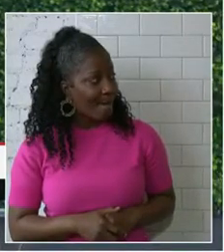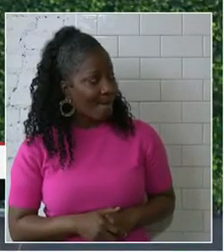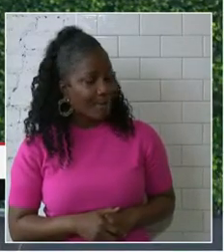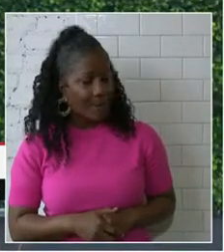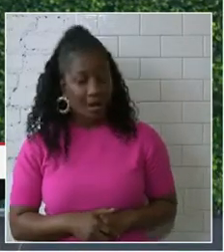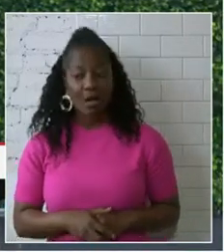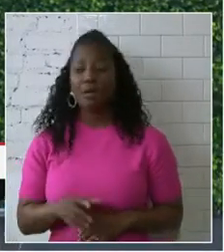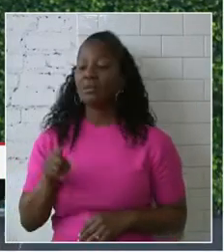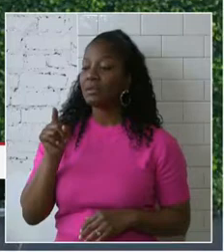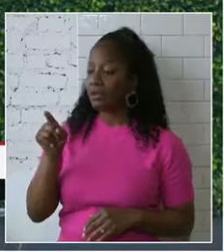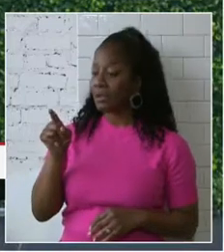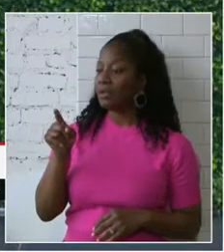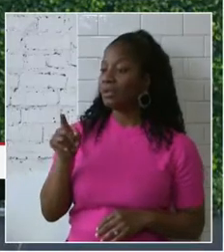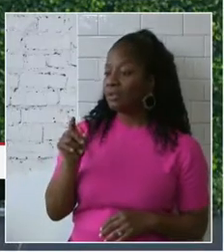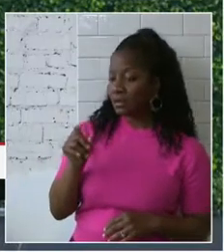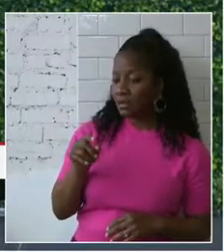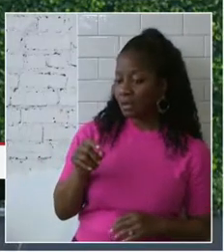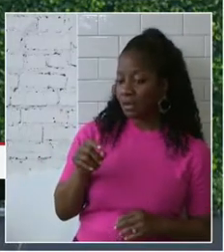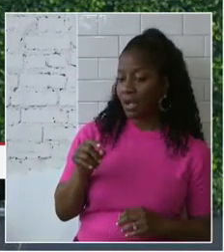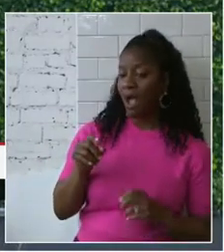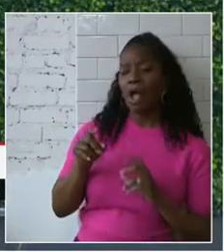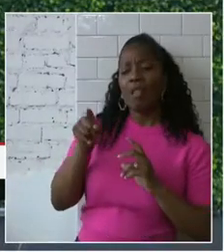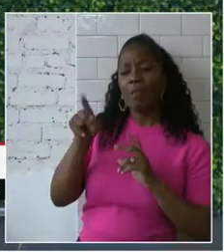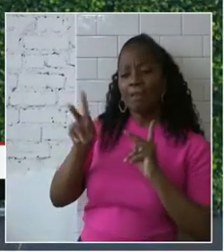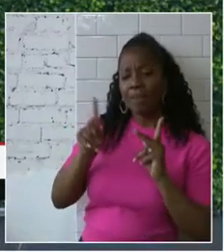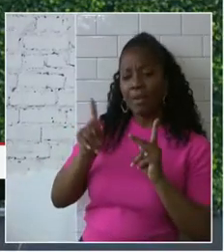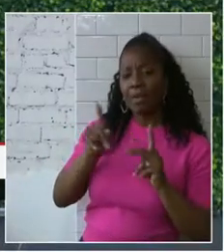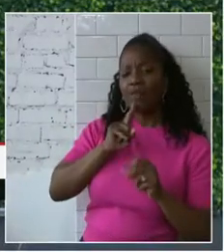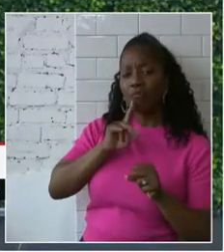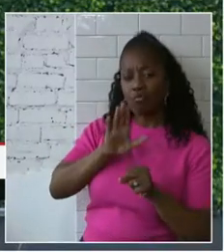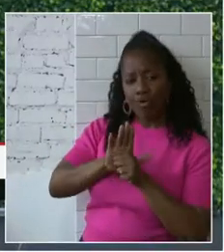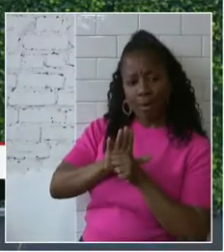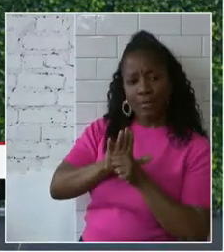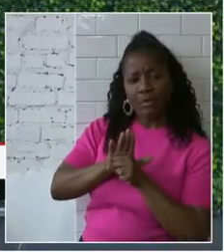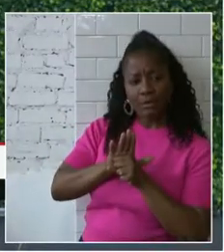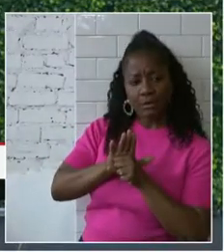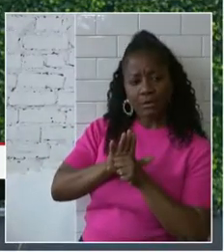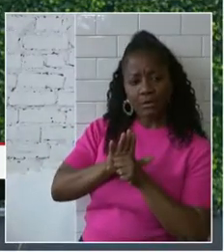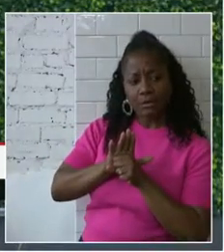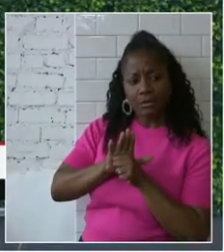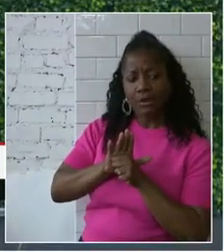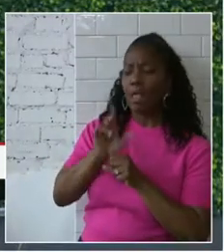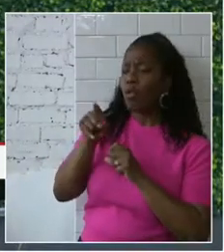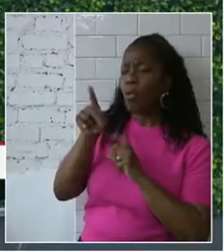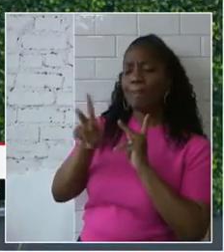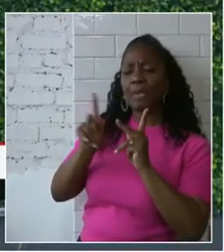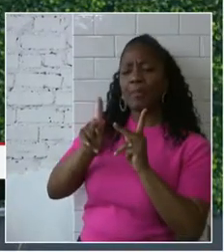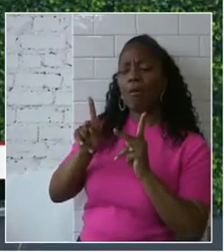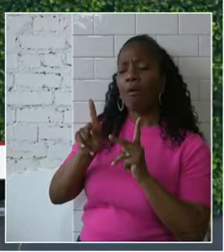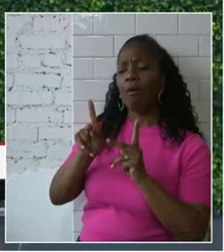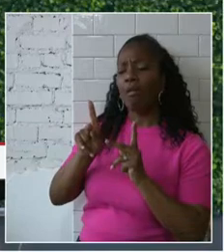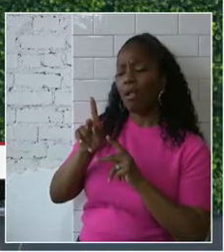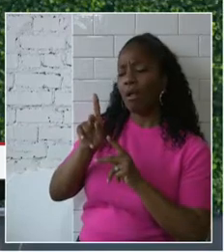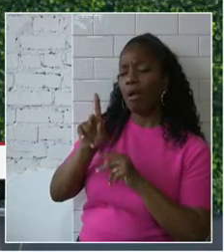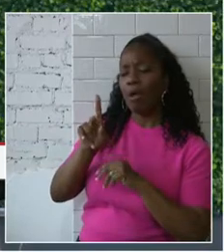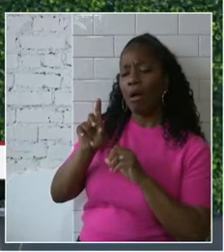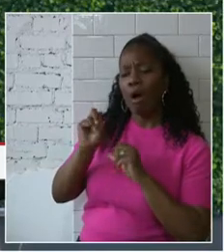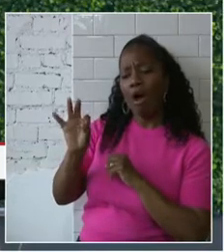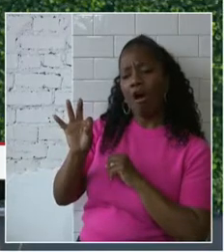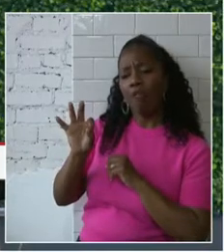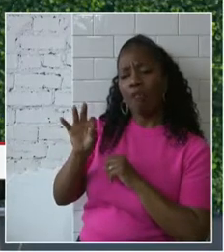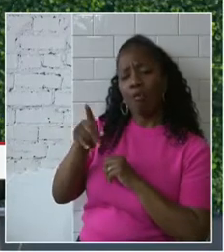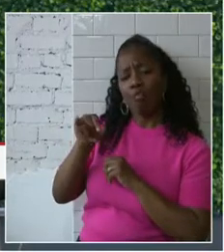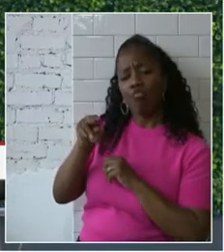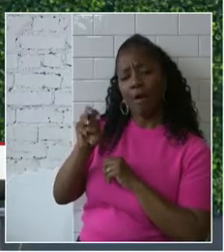Of the people of promise that have been identified, can you say how many have actually agreed